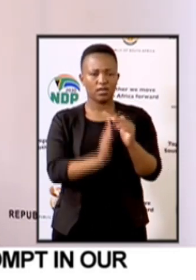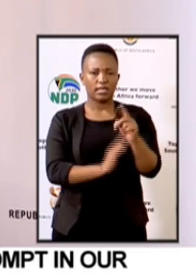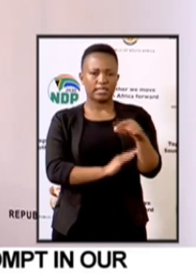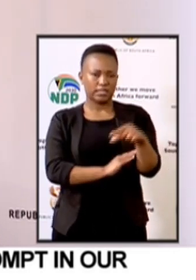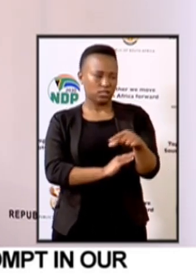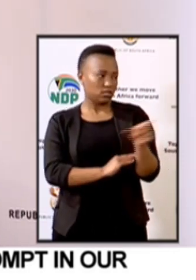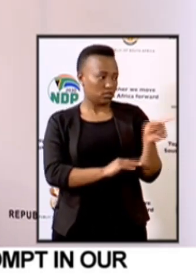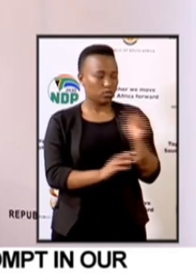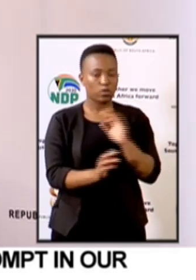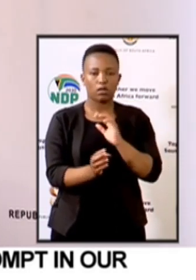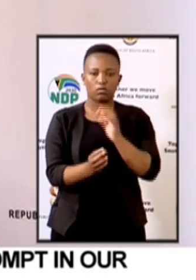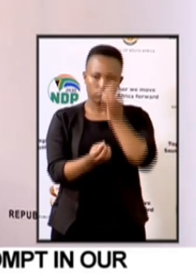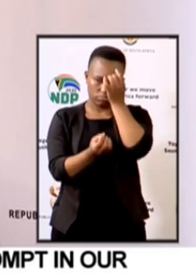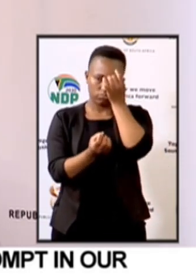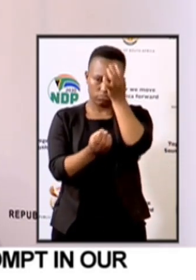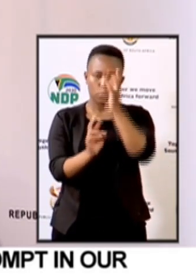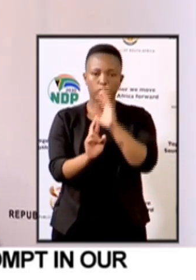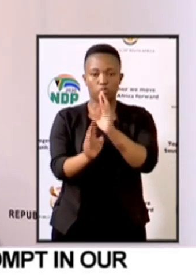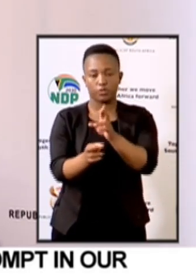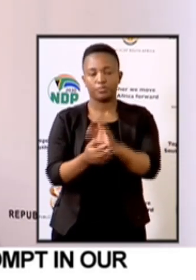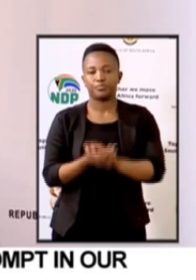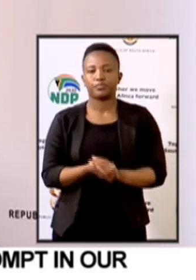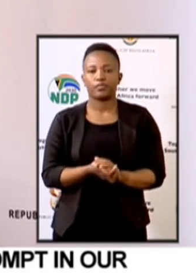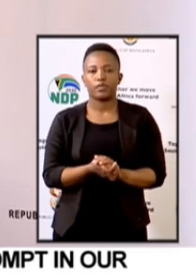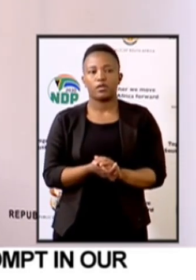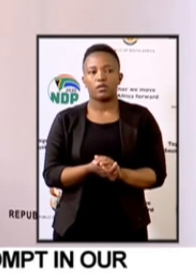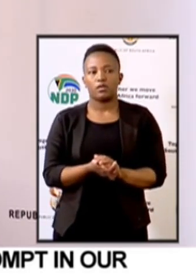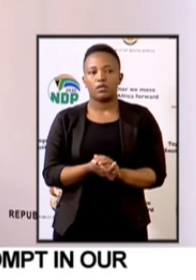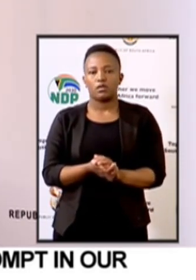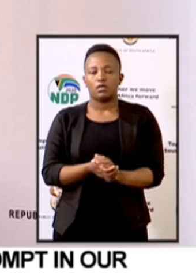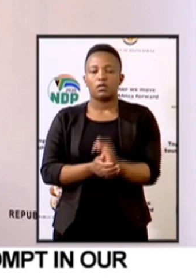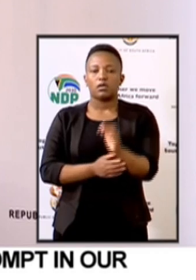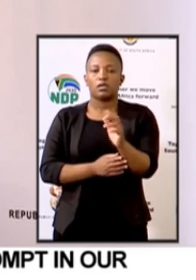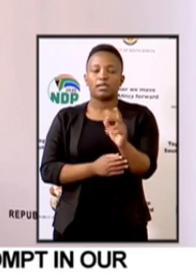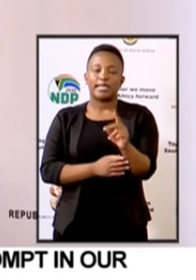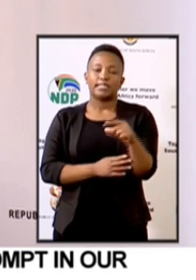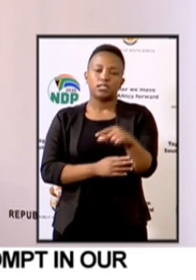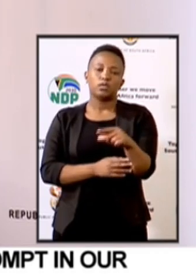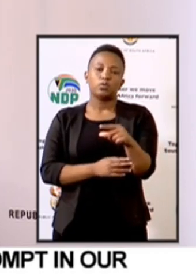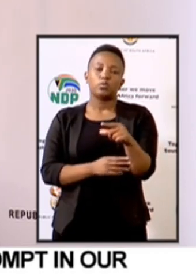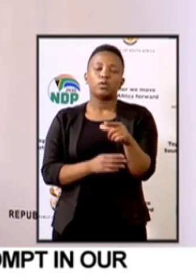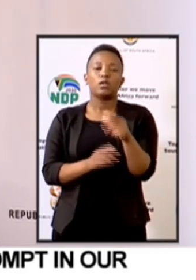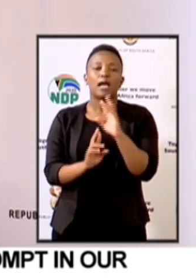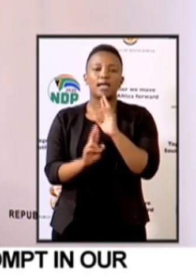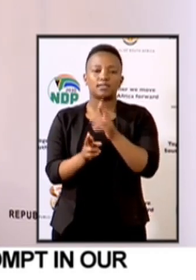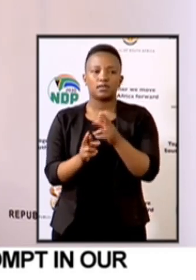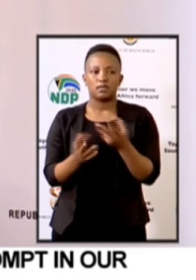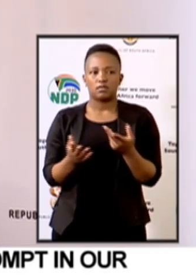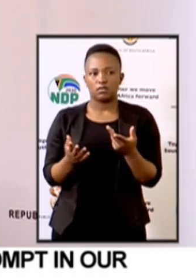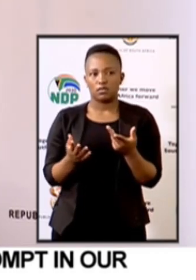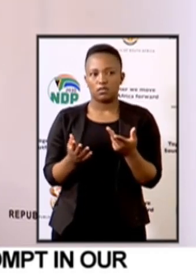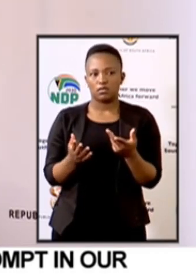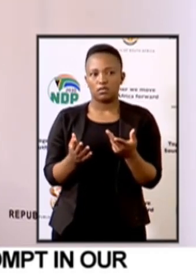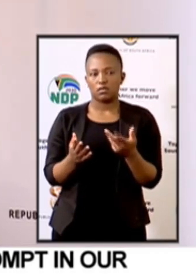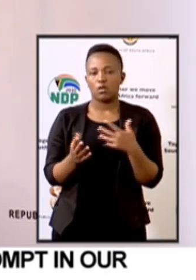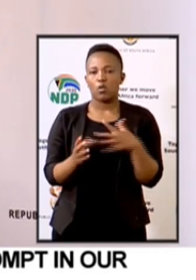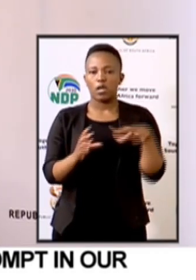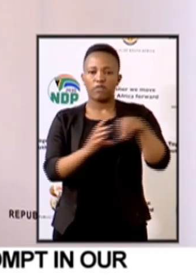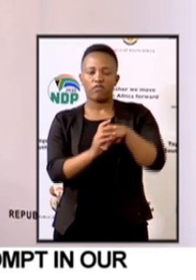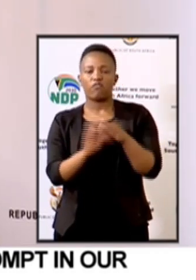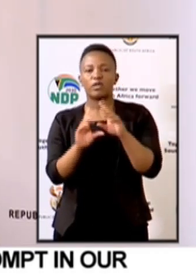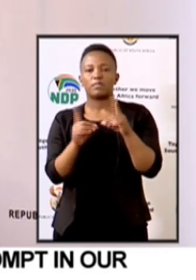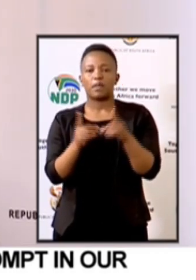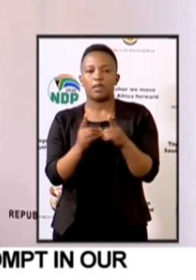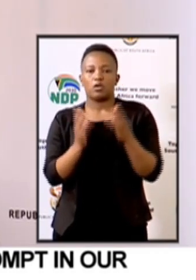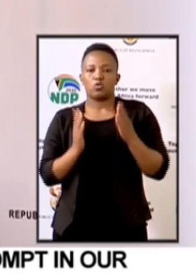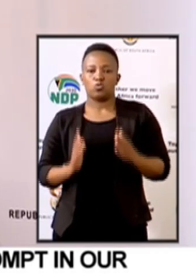that going forward, unless DG can answer that right now, because it pertains to the Department of Human